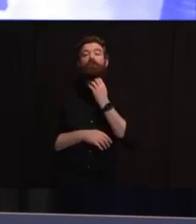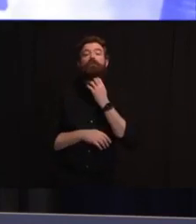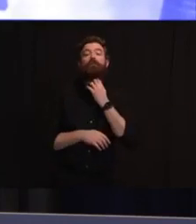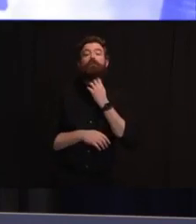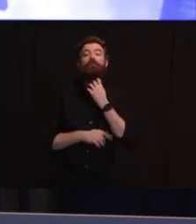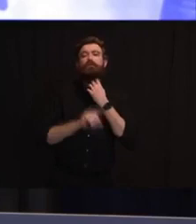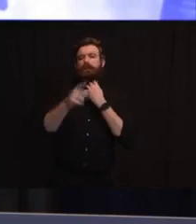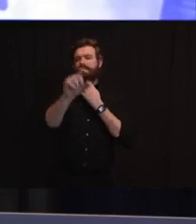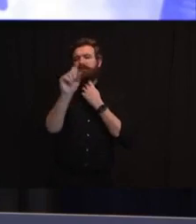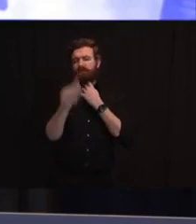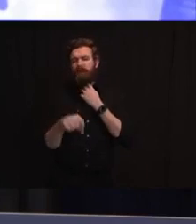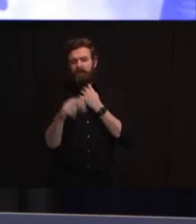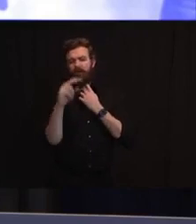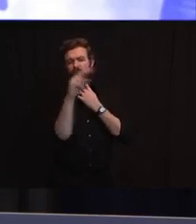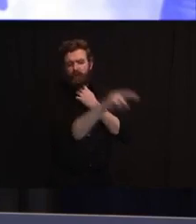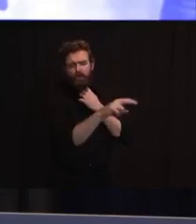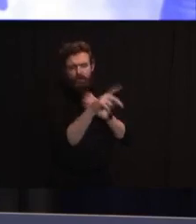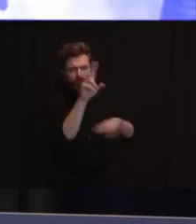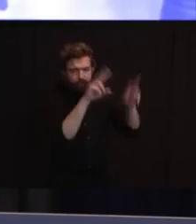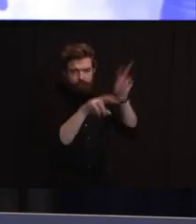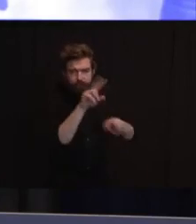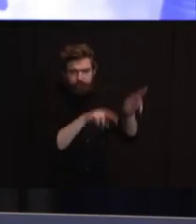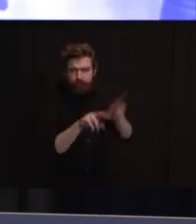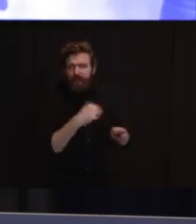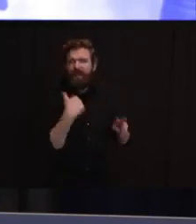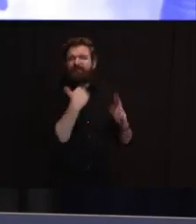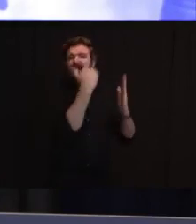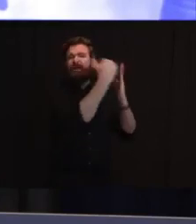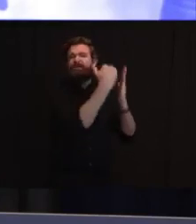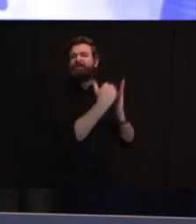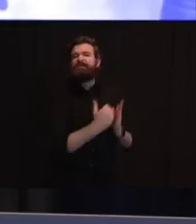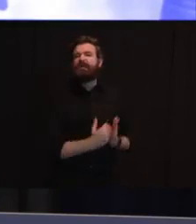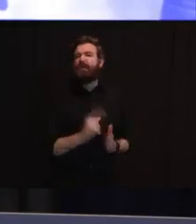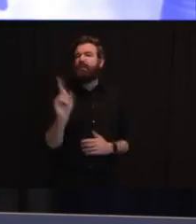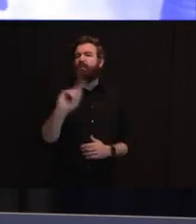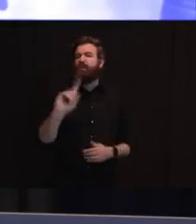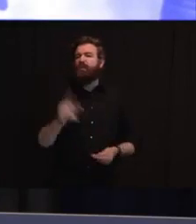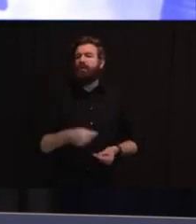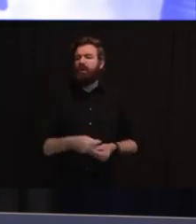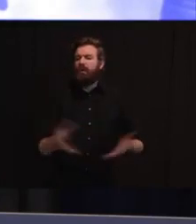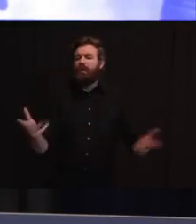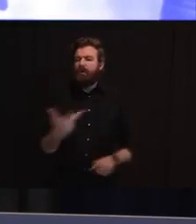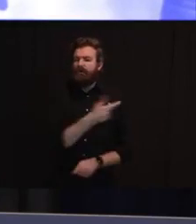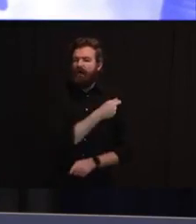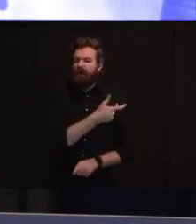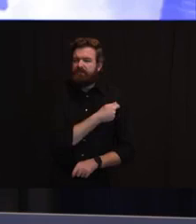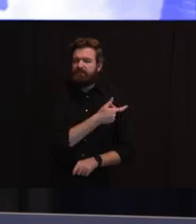covid19.nj.gov/vaccine, you can find a list of locations with their contact information.